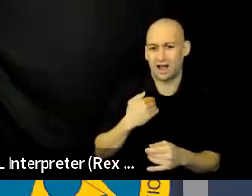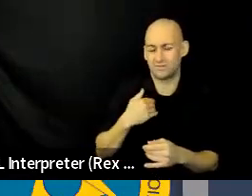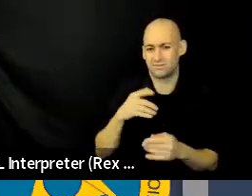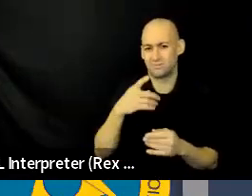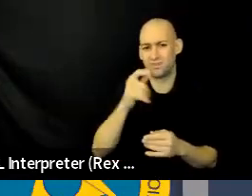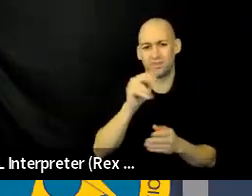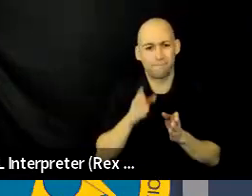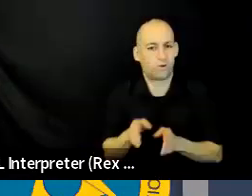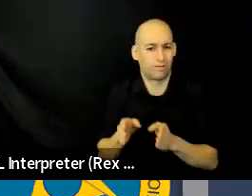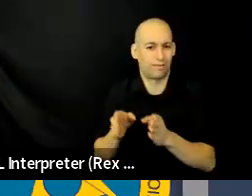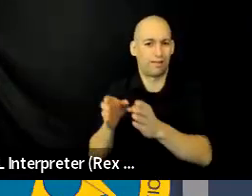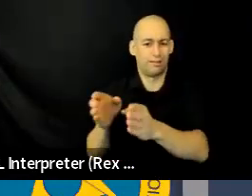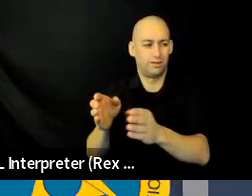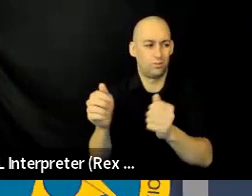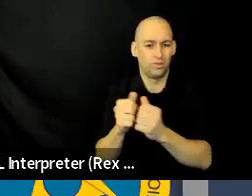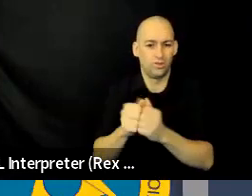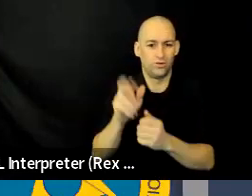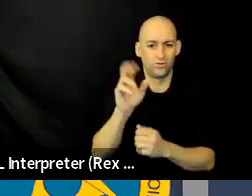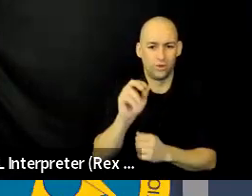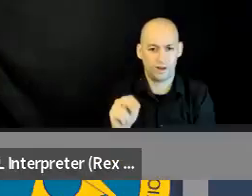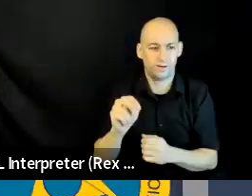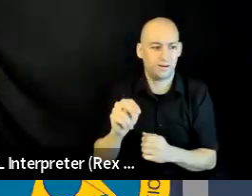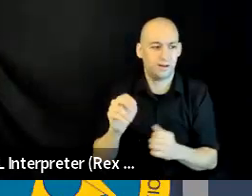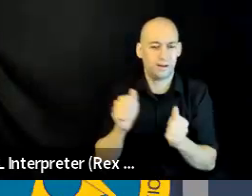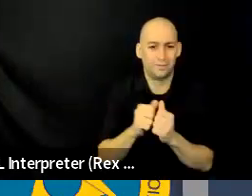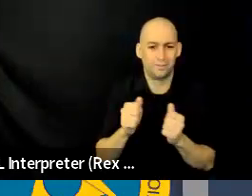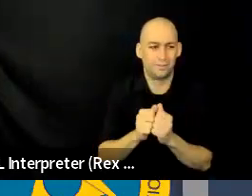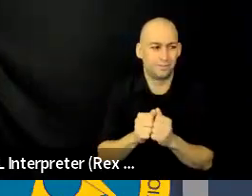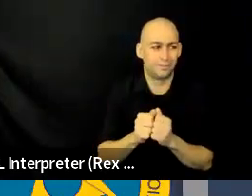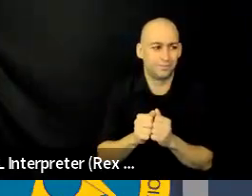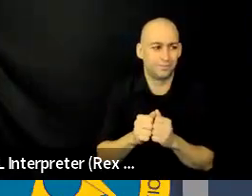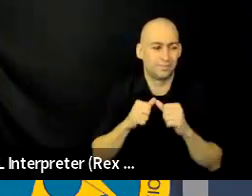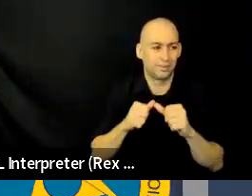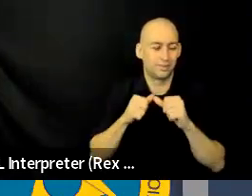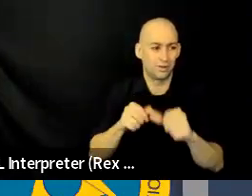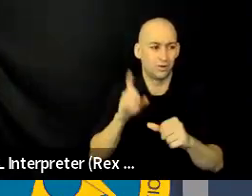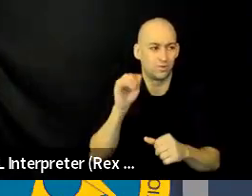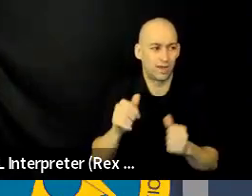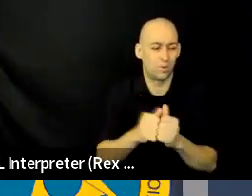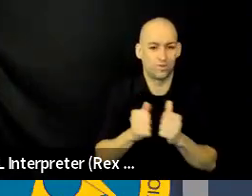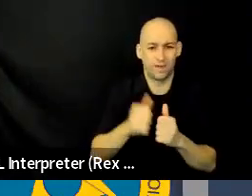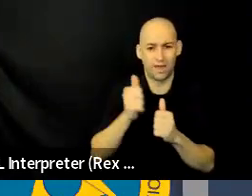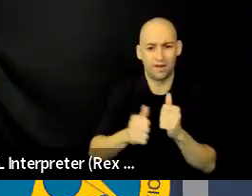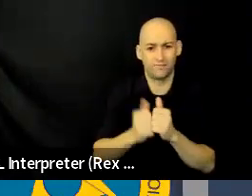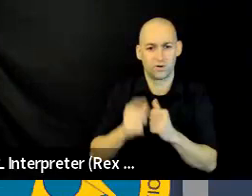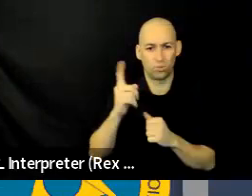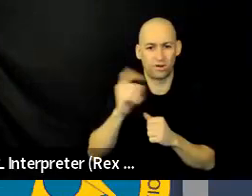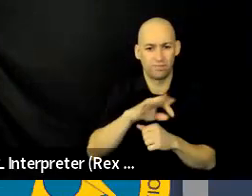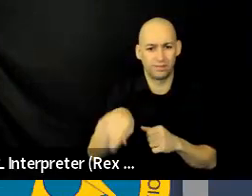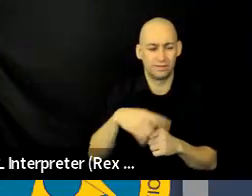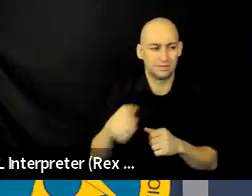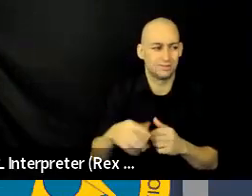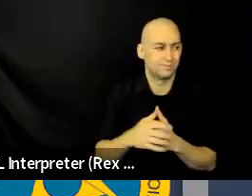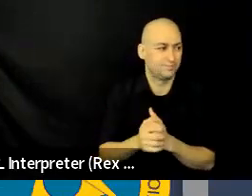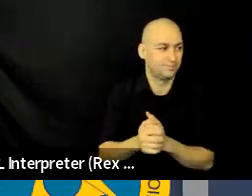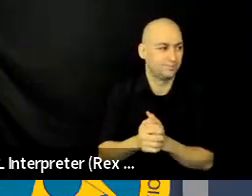RON and continued coordination. We're happy to do that. In every one of our correspondence with property owners, we have said we continue to